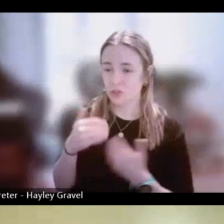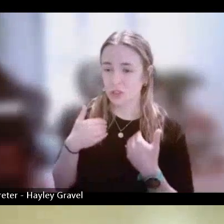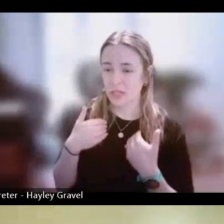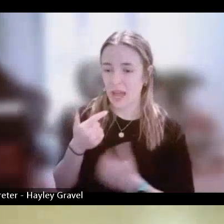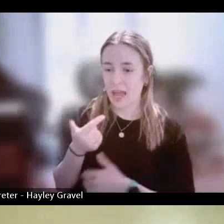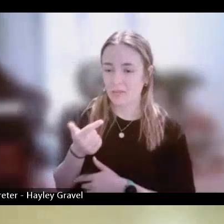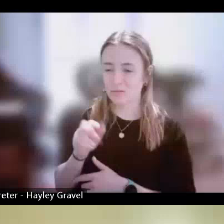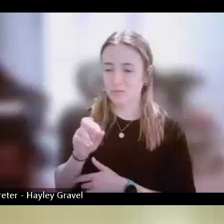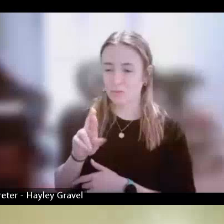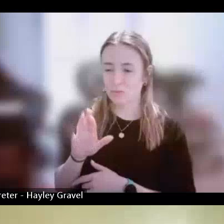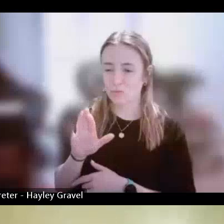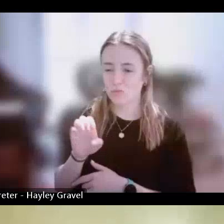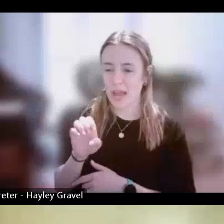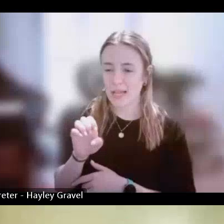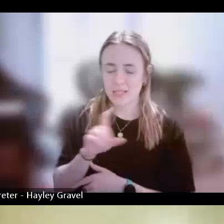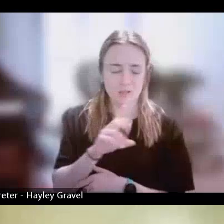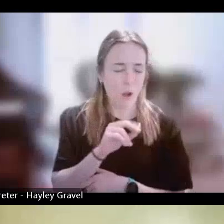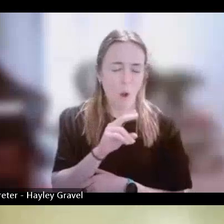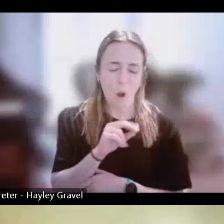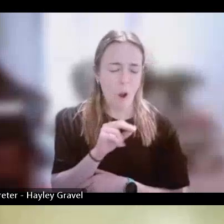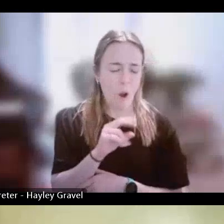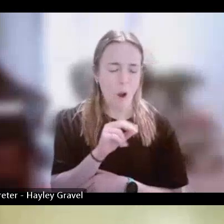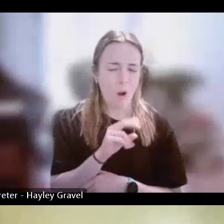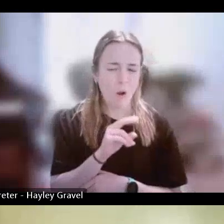say that. Um